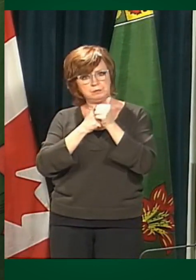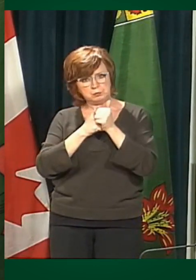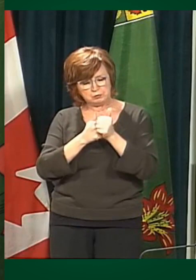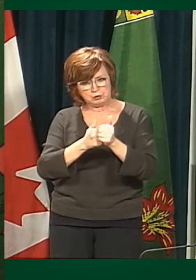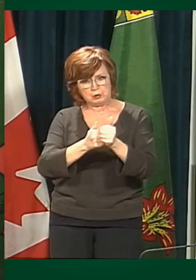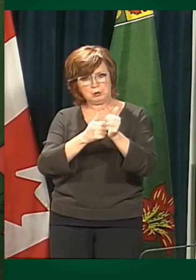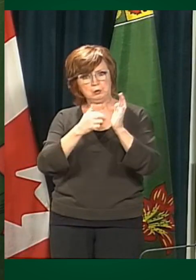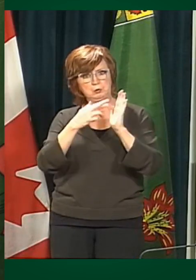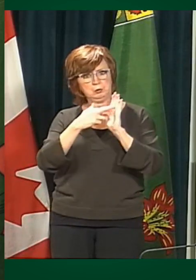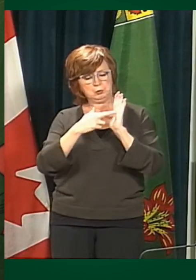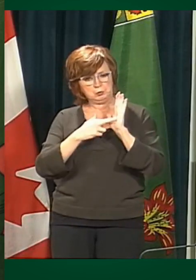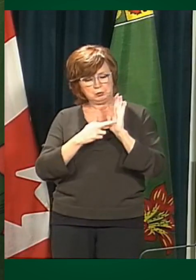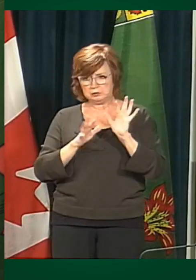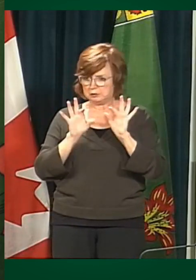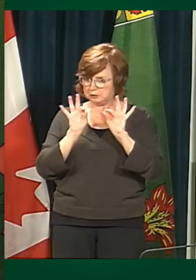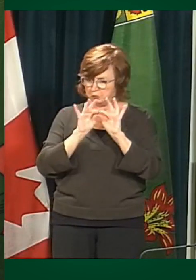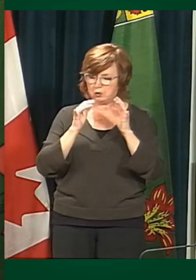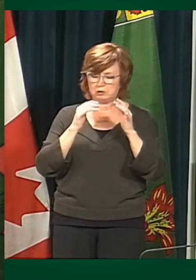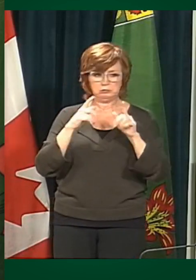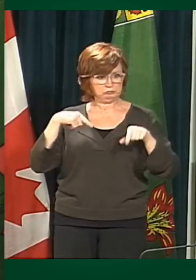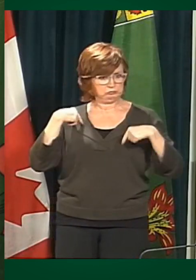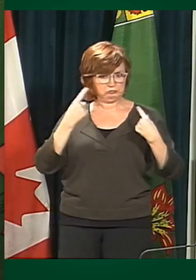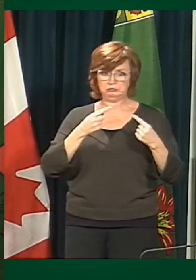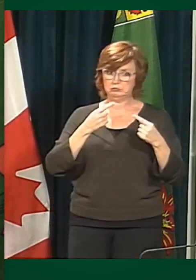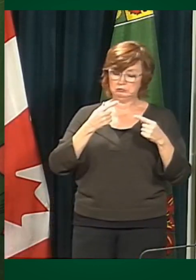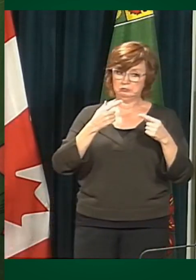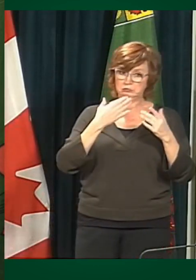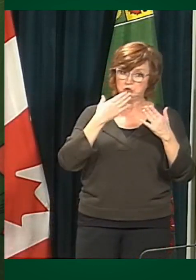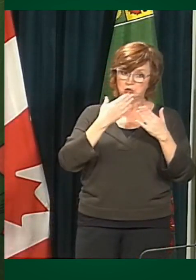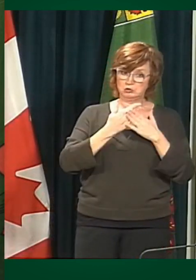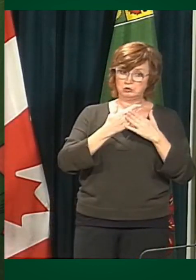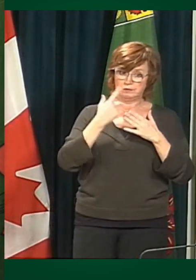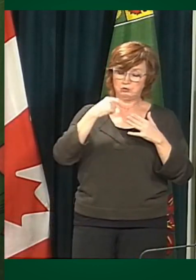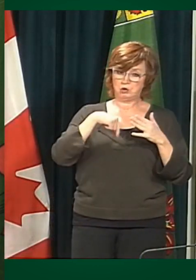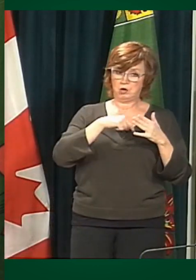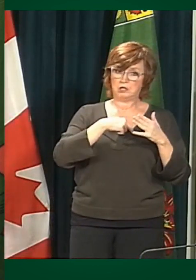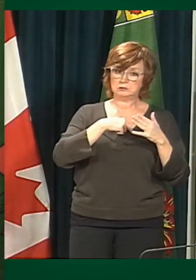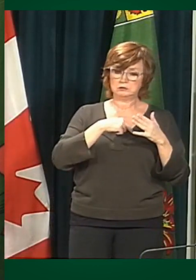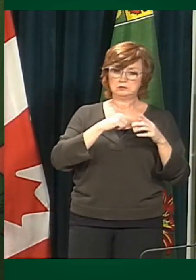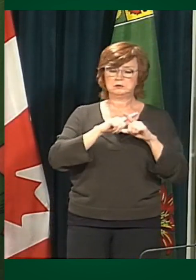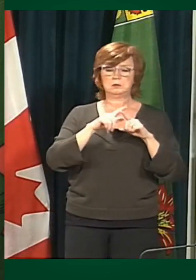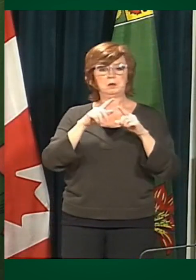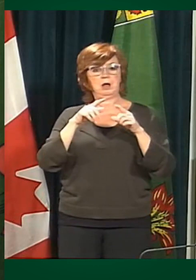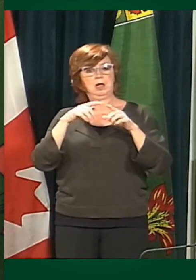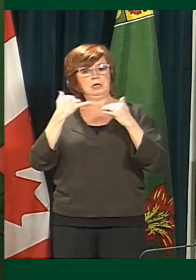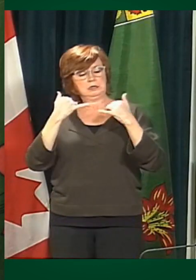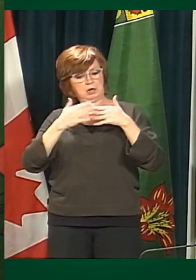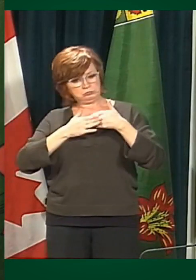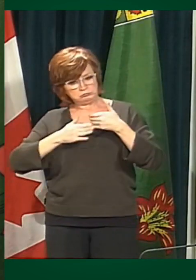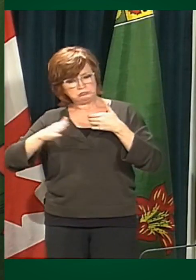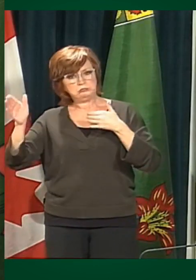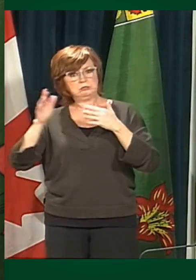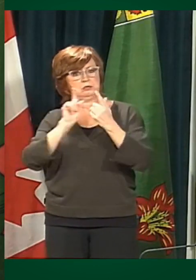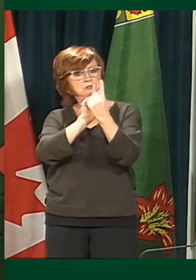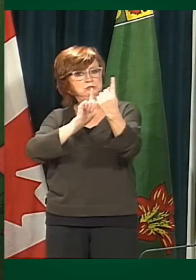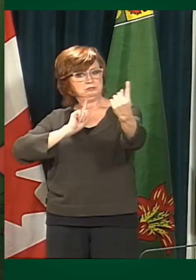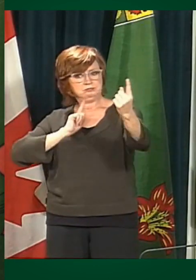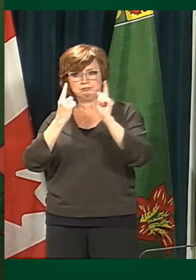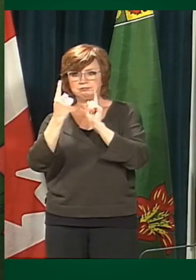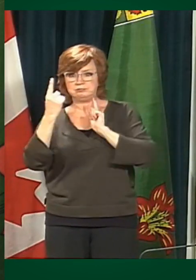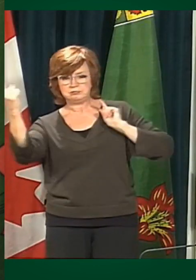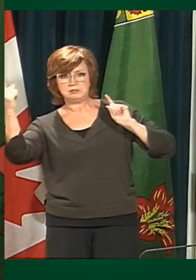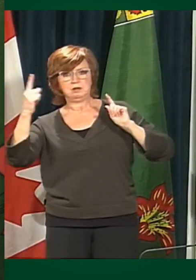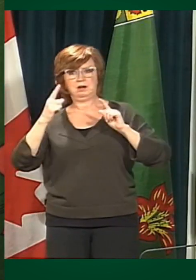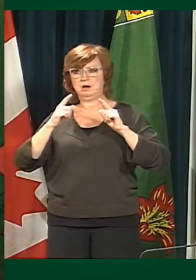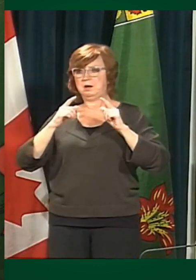that means, maintaining a distance of at least 2 meters while out and about. And many of us do meet, friends, neighbors when we're